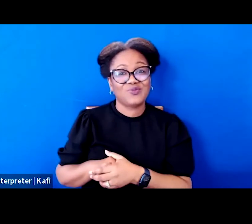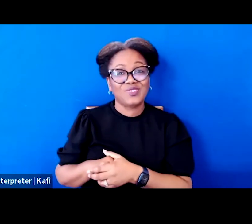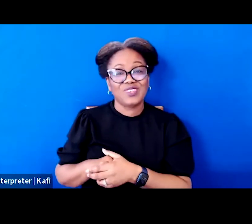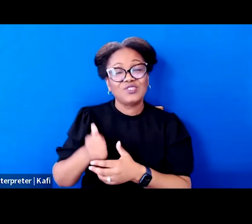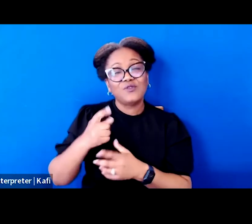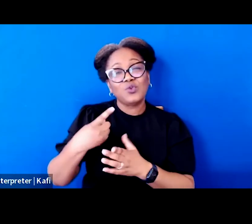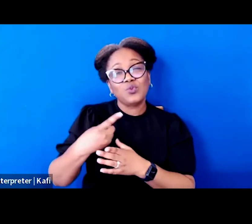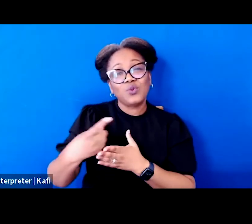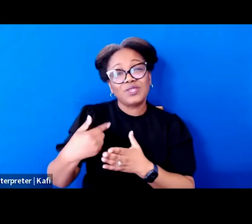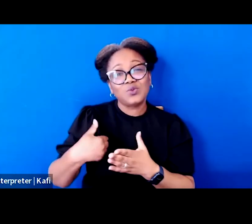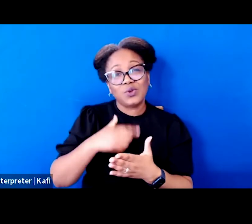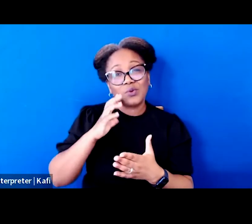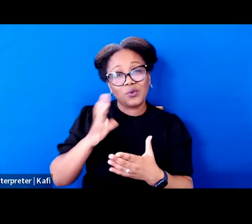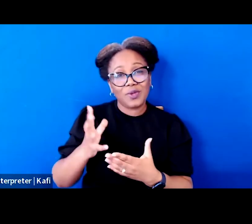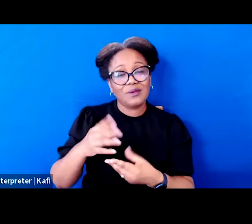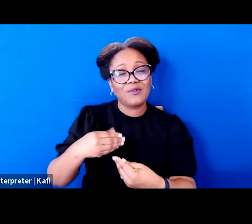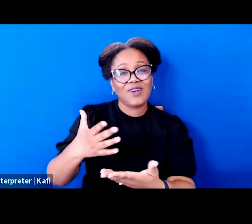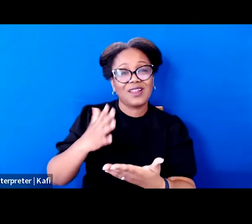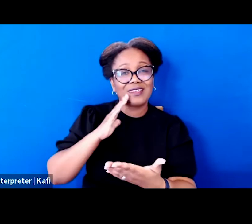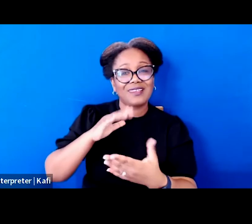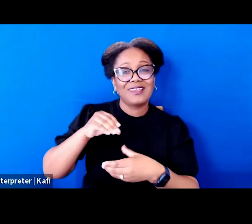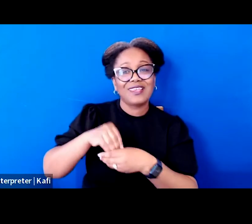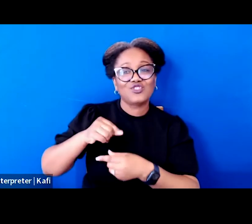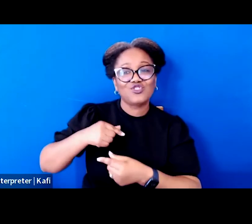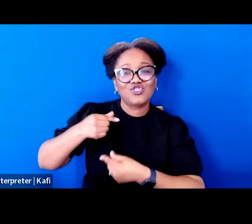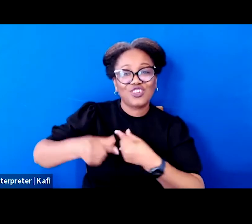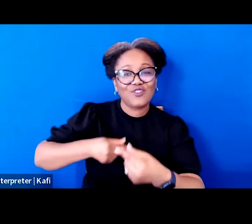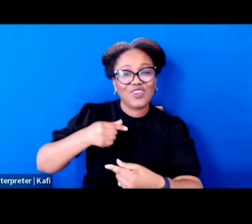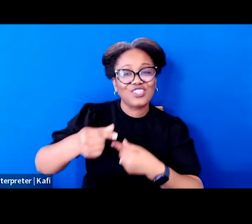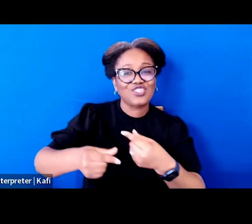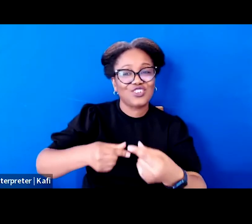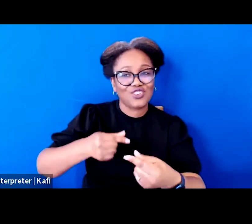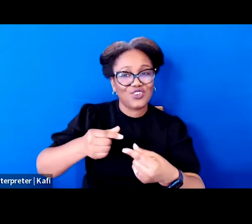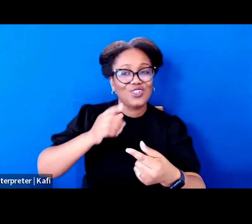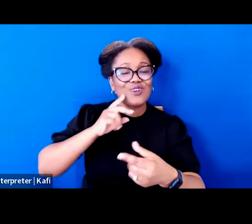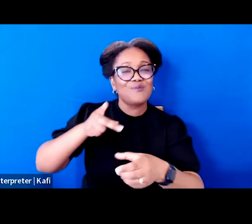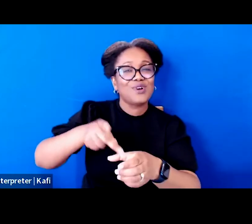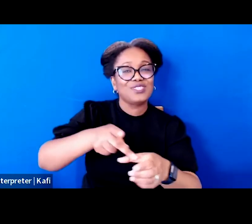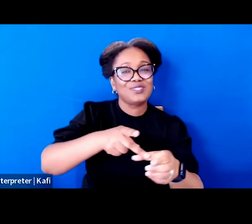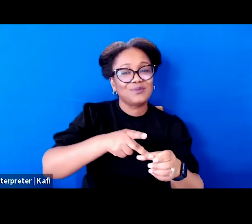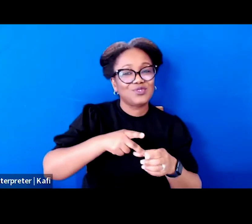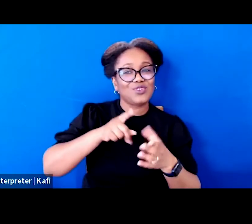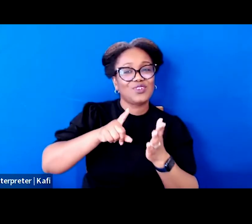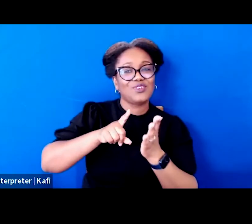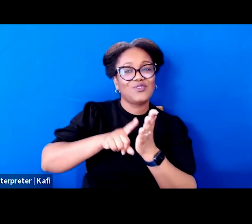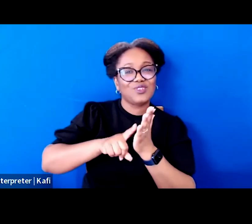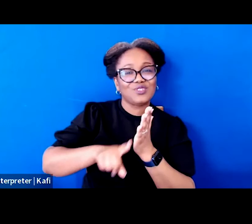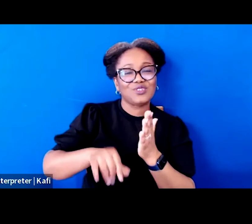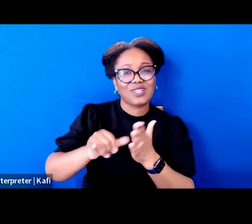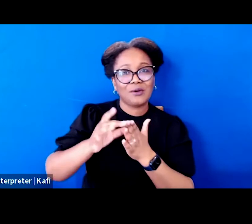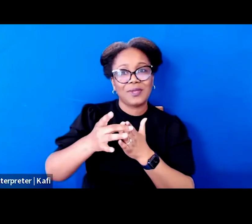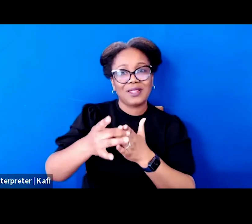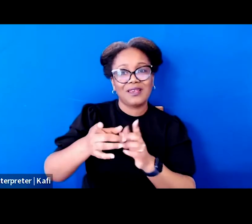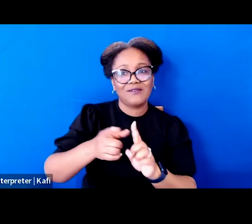Intergenerational Participatory Action Research, which will include 10 different organizations led by Asian and Pacific Islander women,